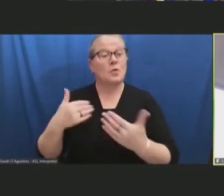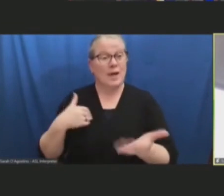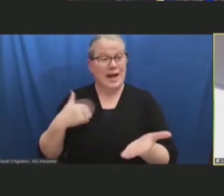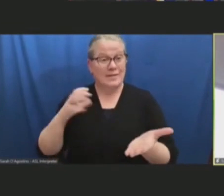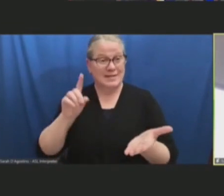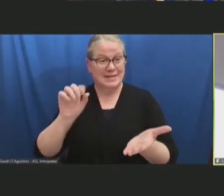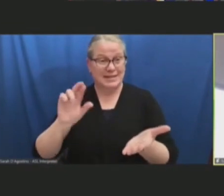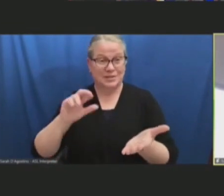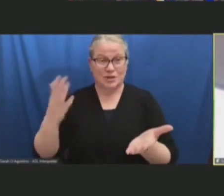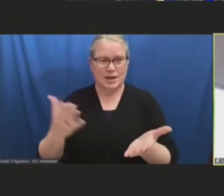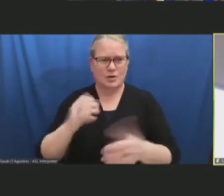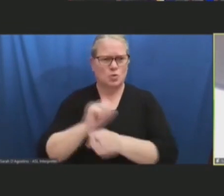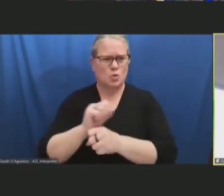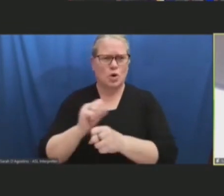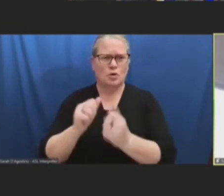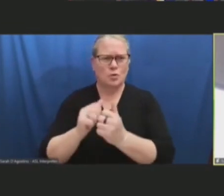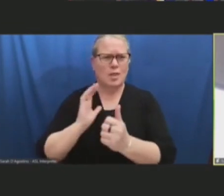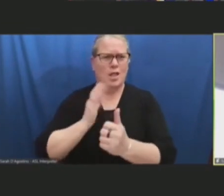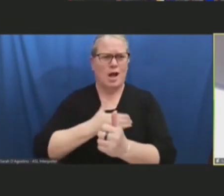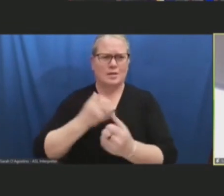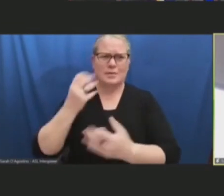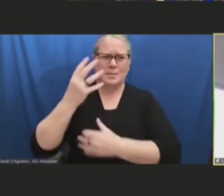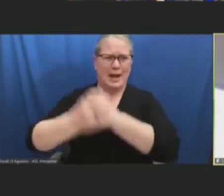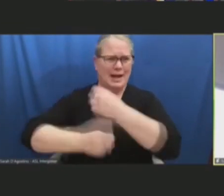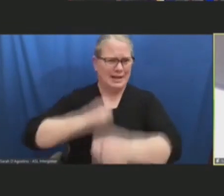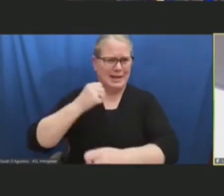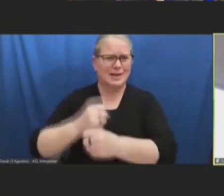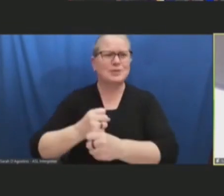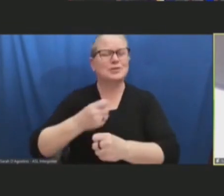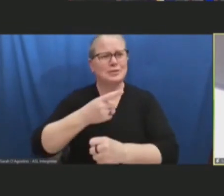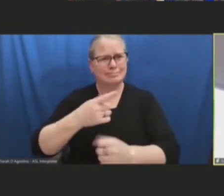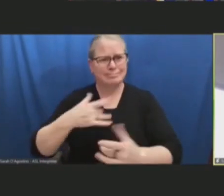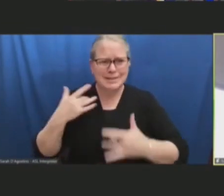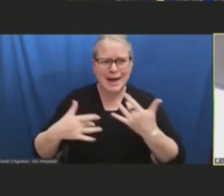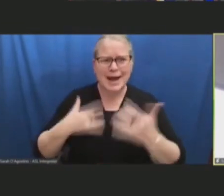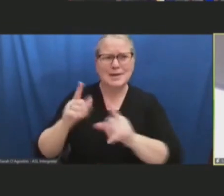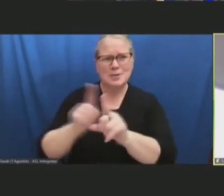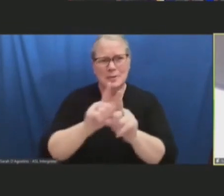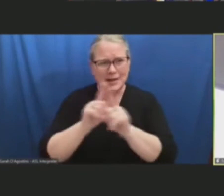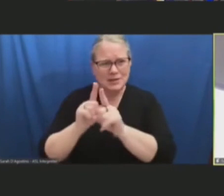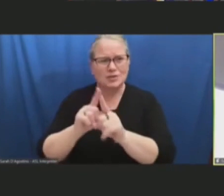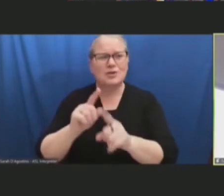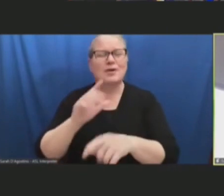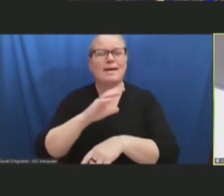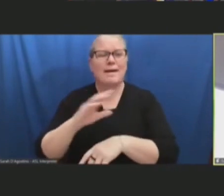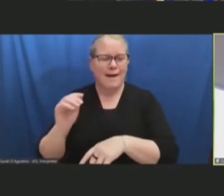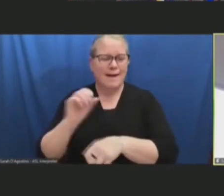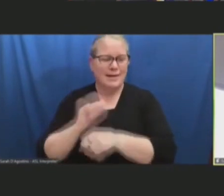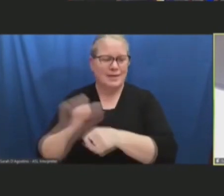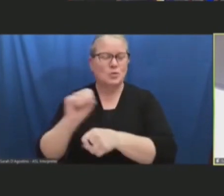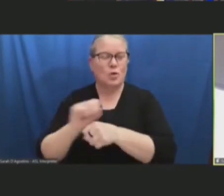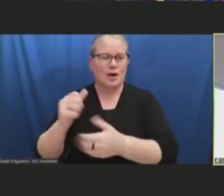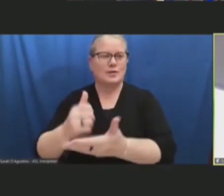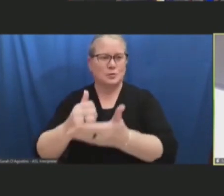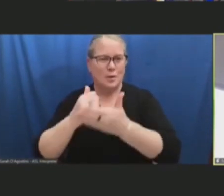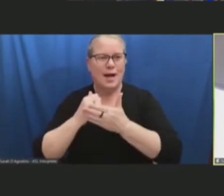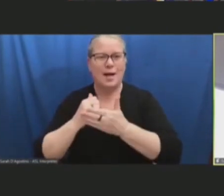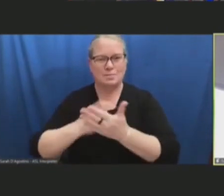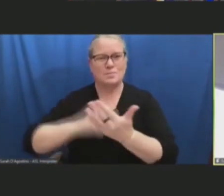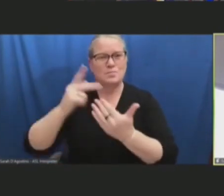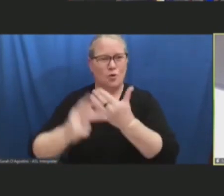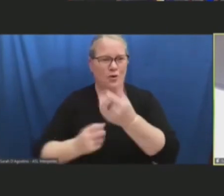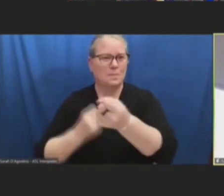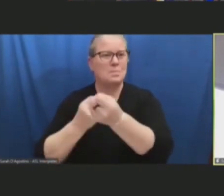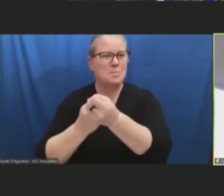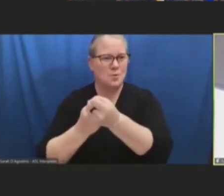Health for years and is excited to serve as a mentor. And he is working closely to support the program as well, because